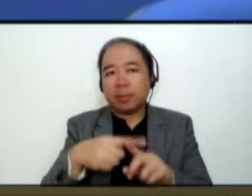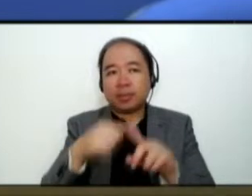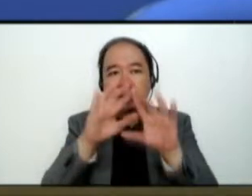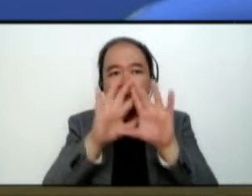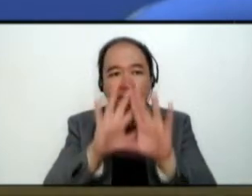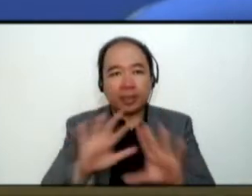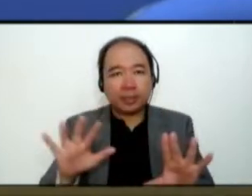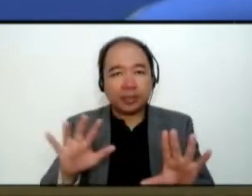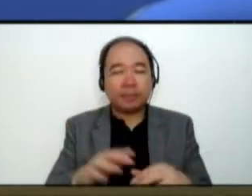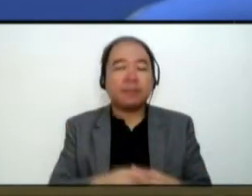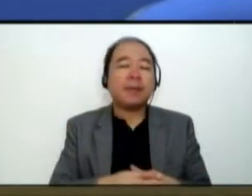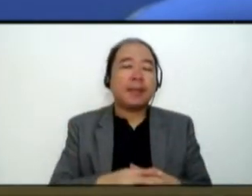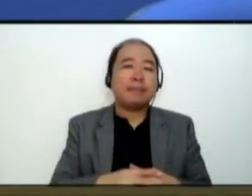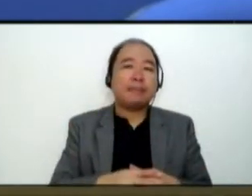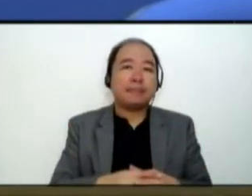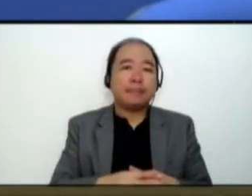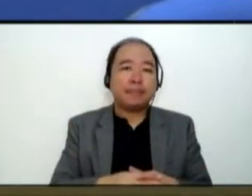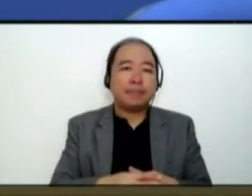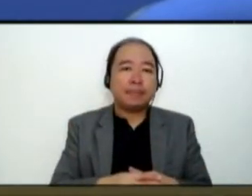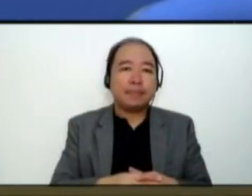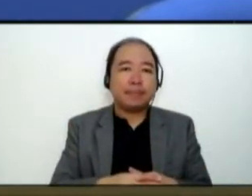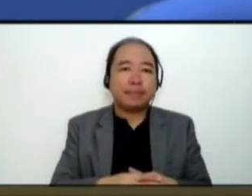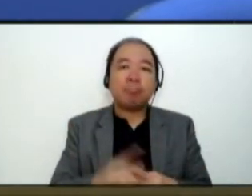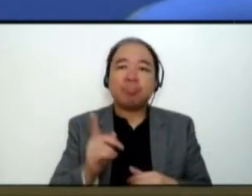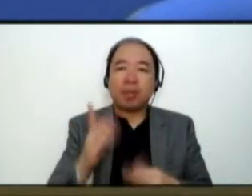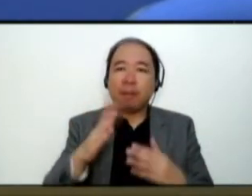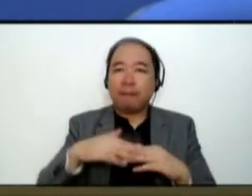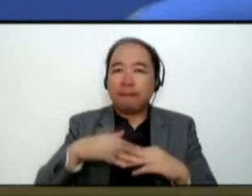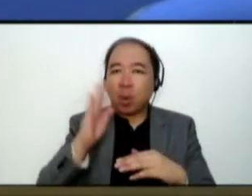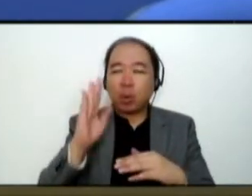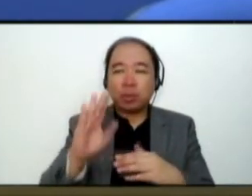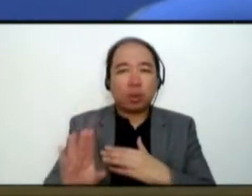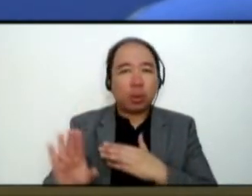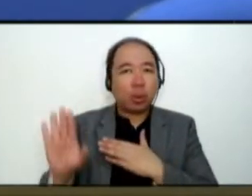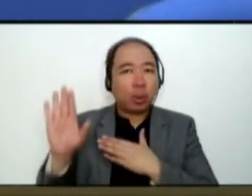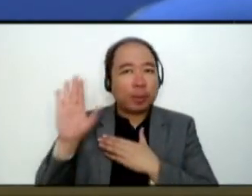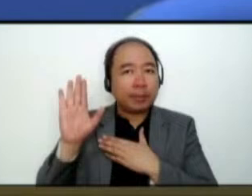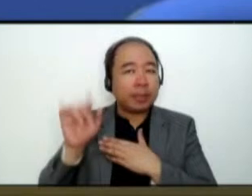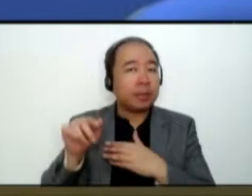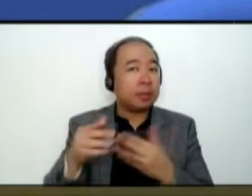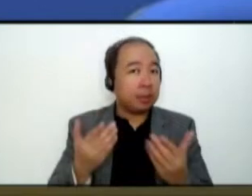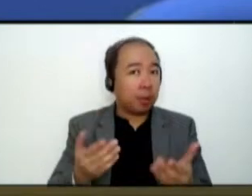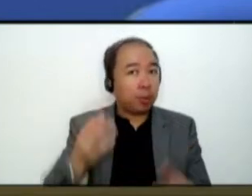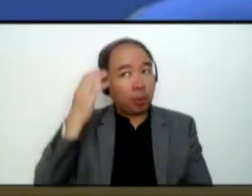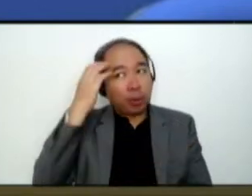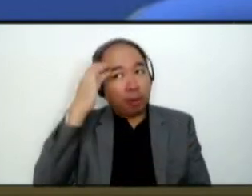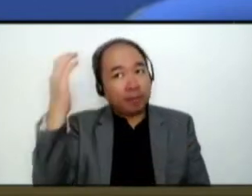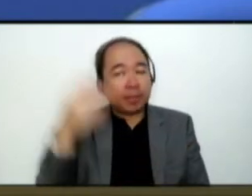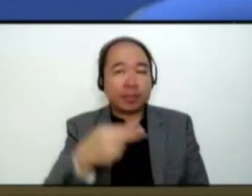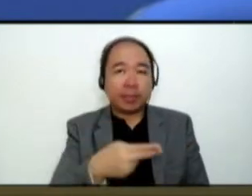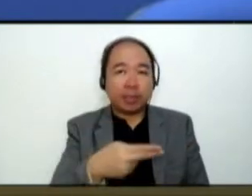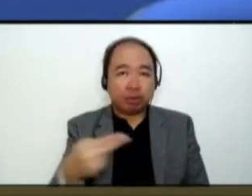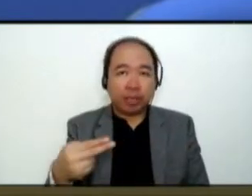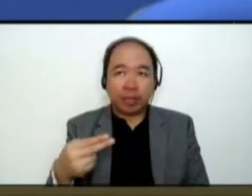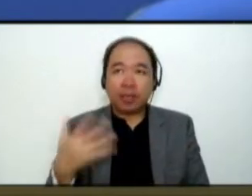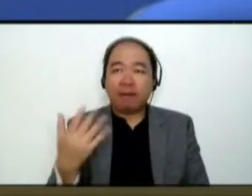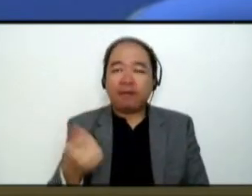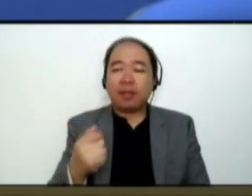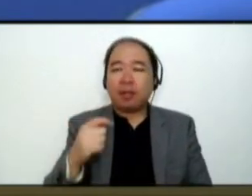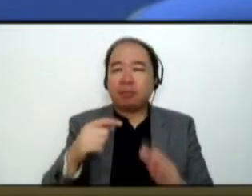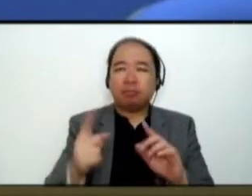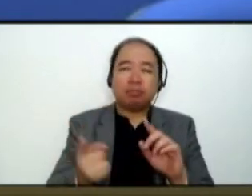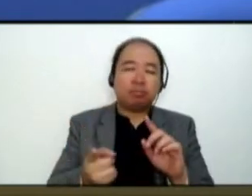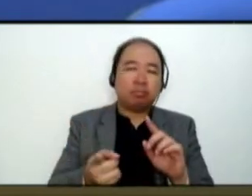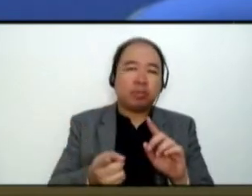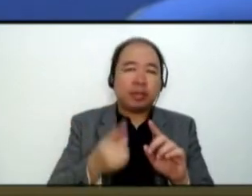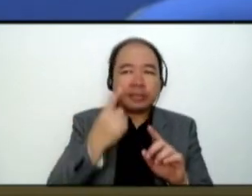To demonstrate a greater commitment, Indonesia has also initiated a pilot program called